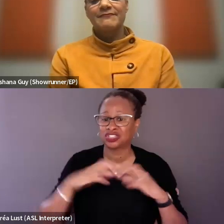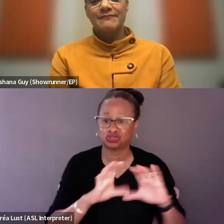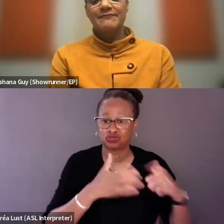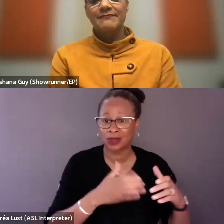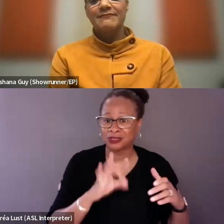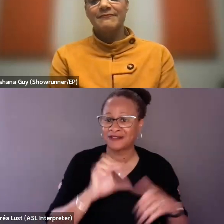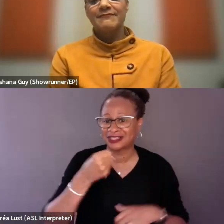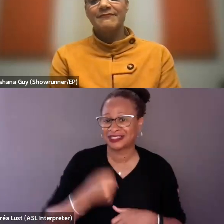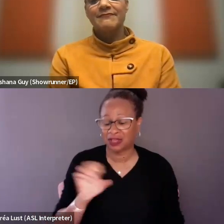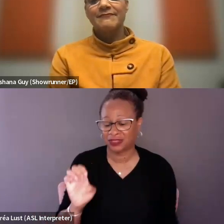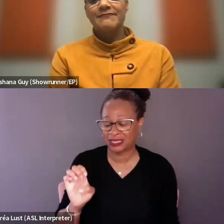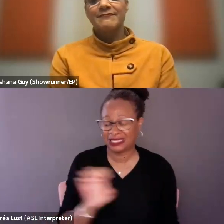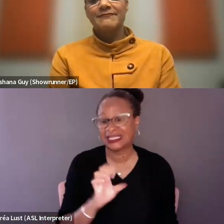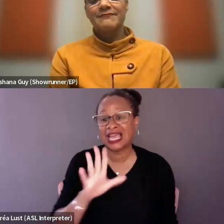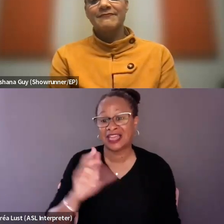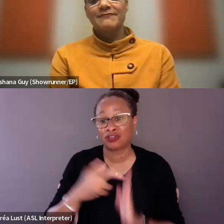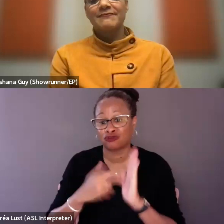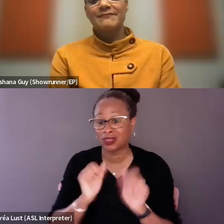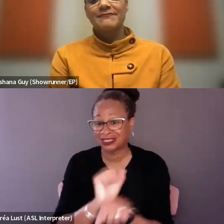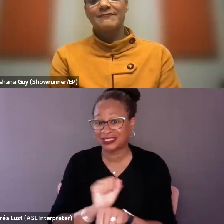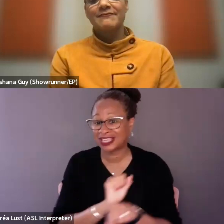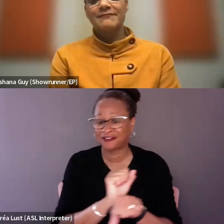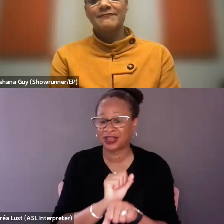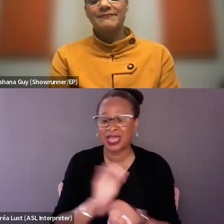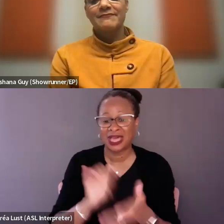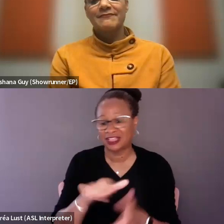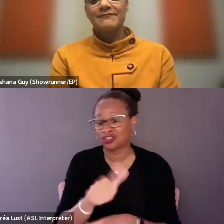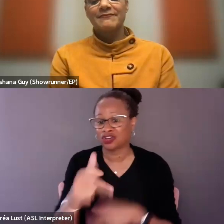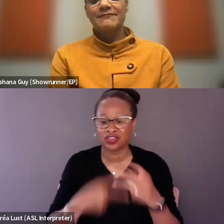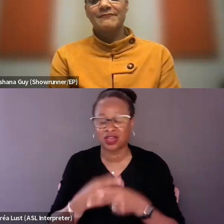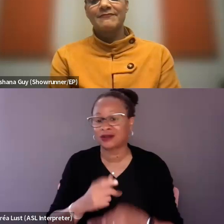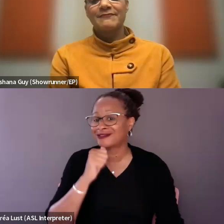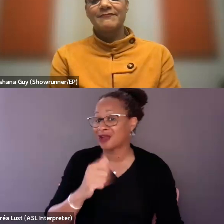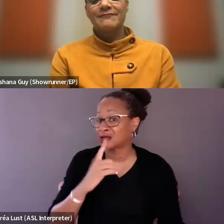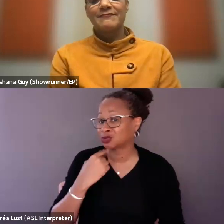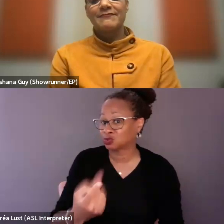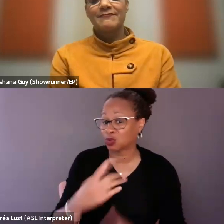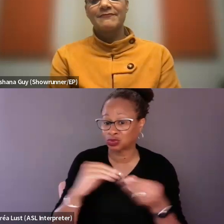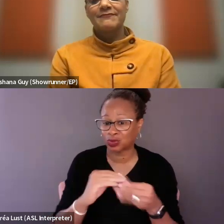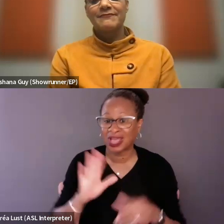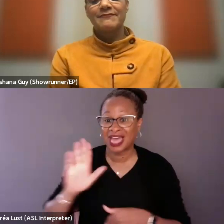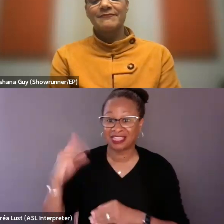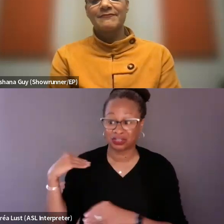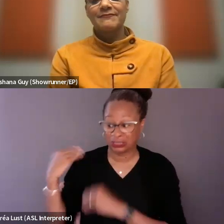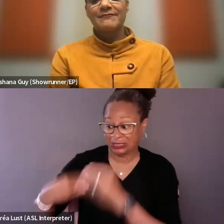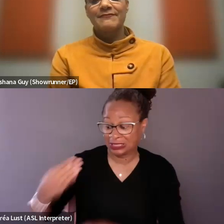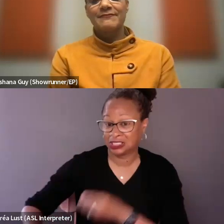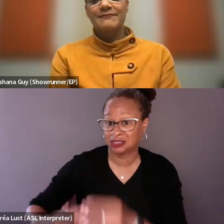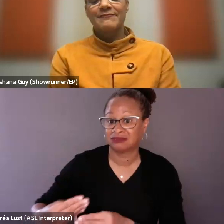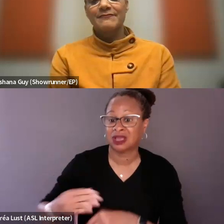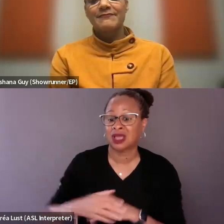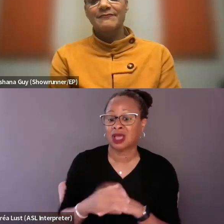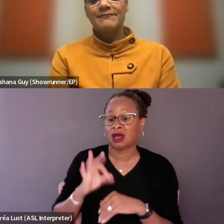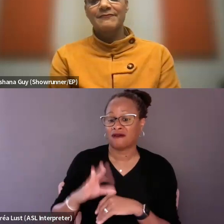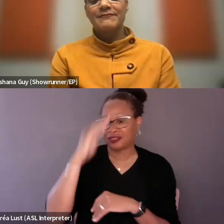their role in slavery, which is another kind of untold story. And of course, their descendants, the descendants of the